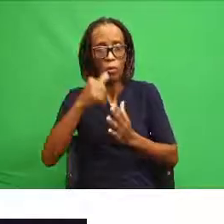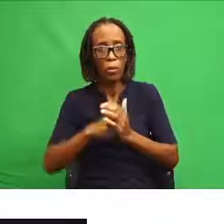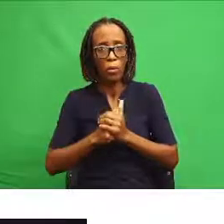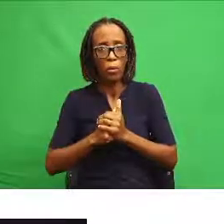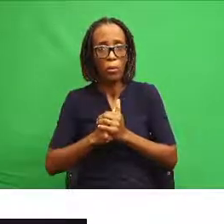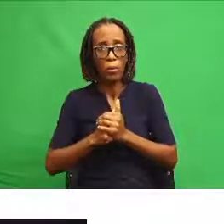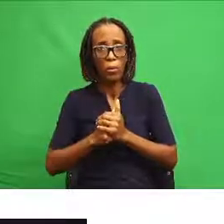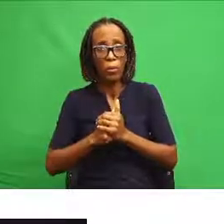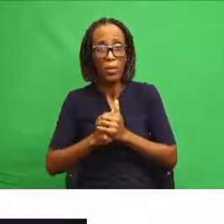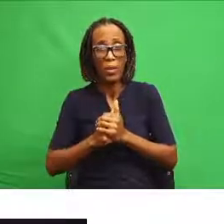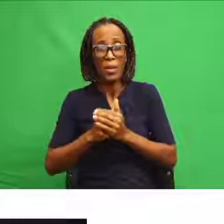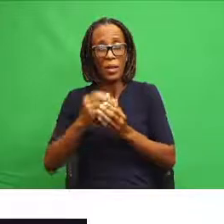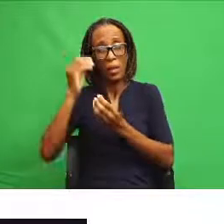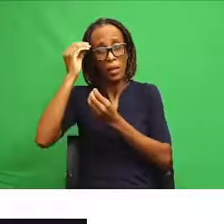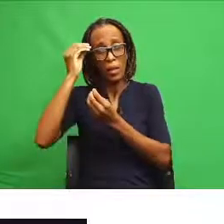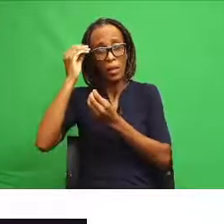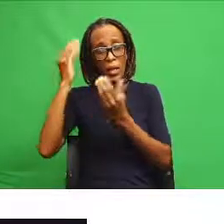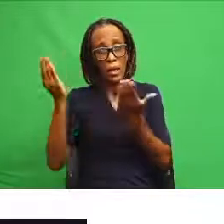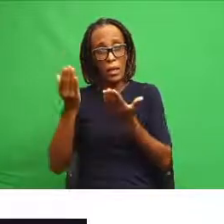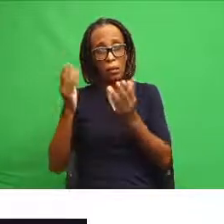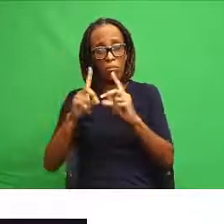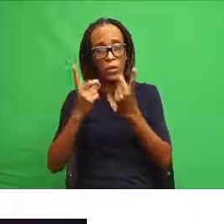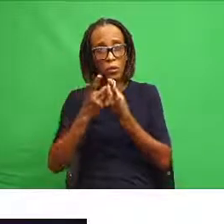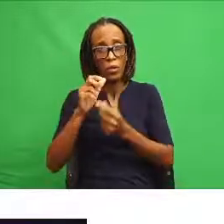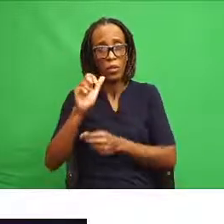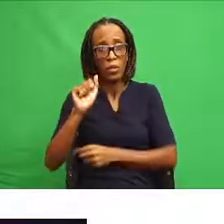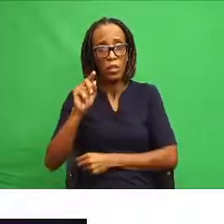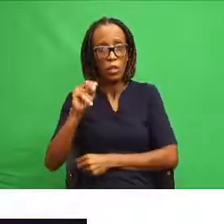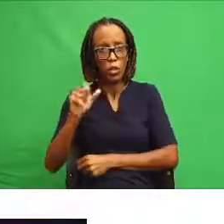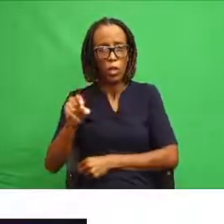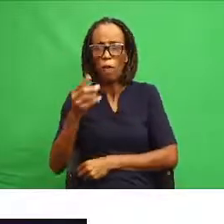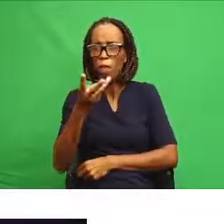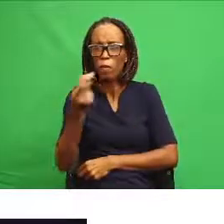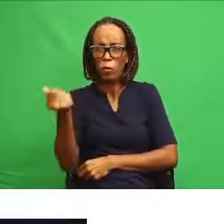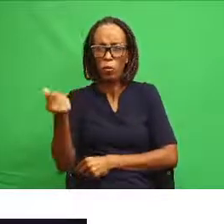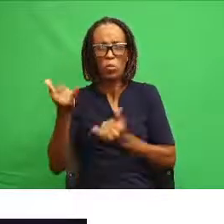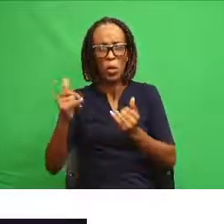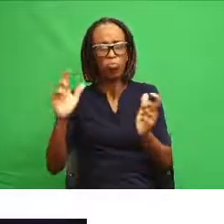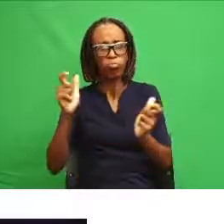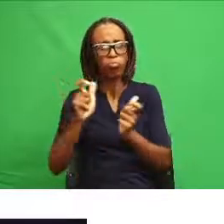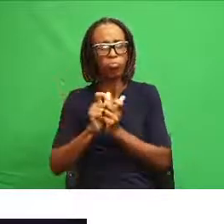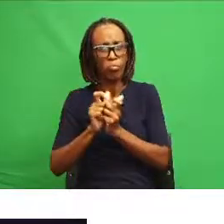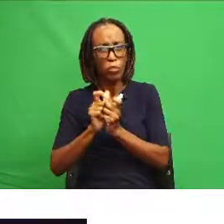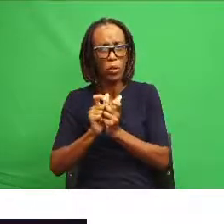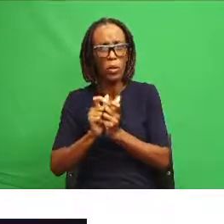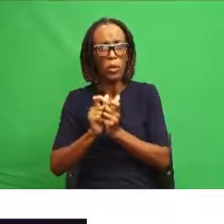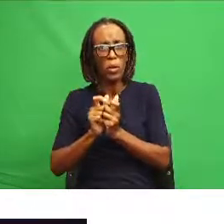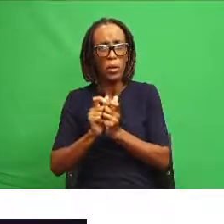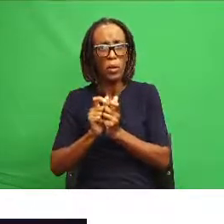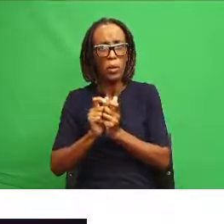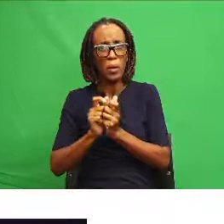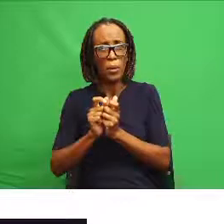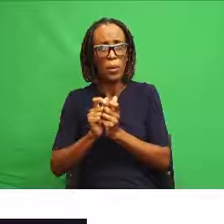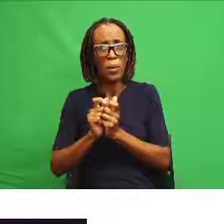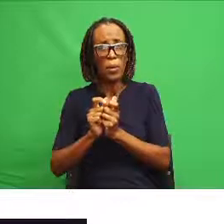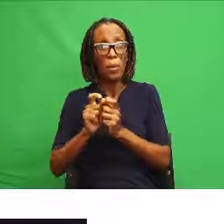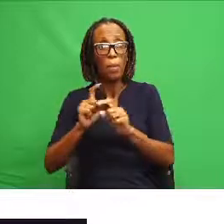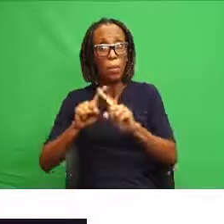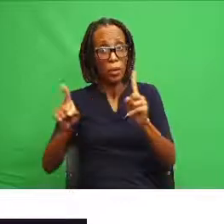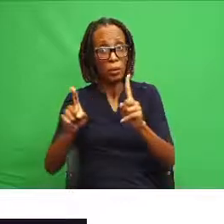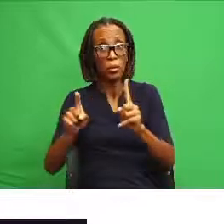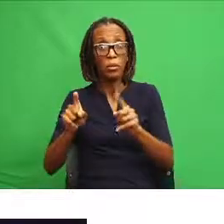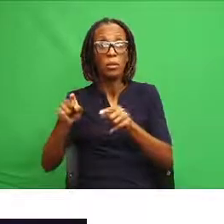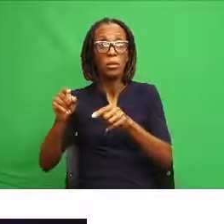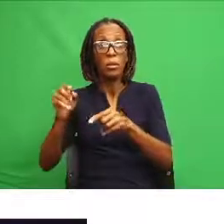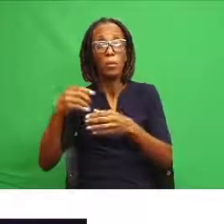abuse cases reported to the Division of Aging are relatively fewer compared to that reported to the Trinidad and Tobago